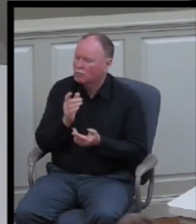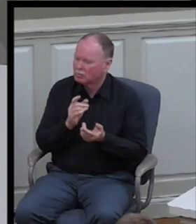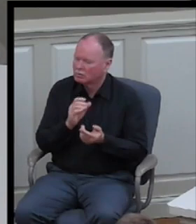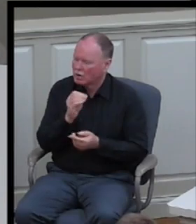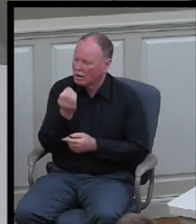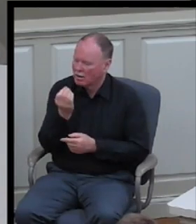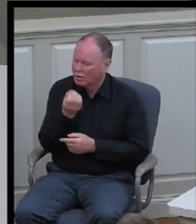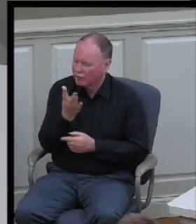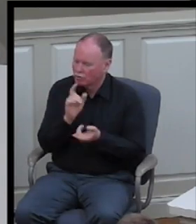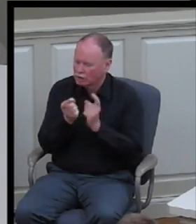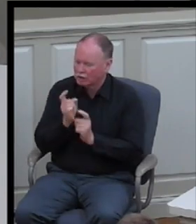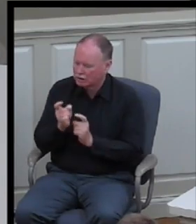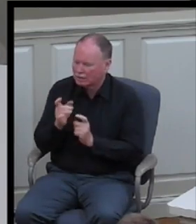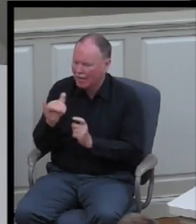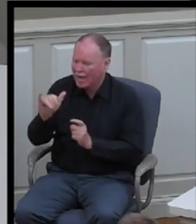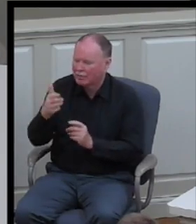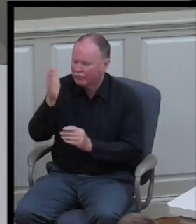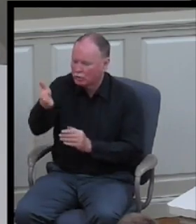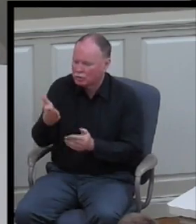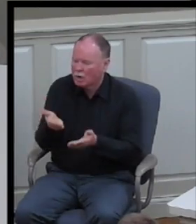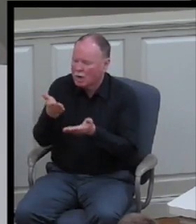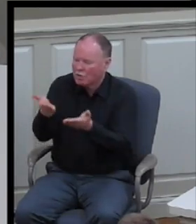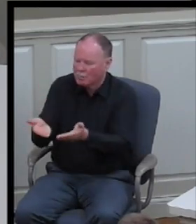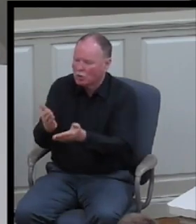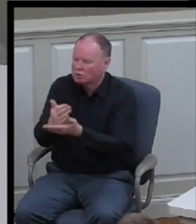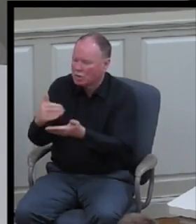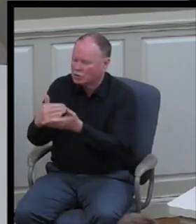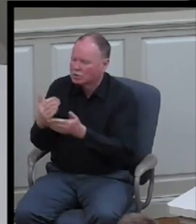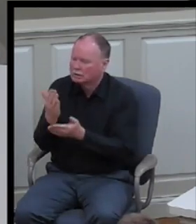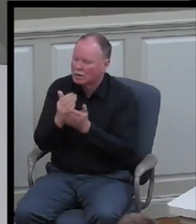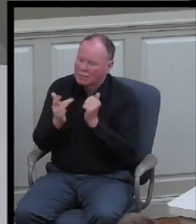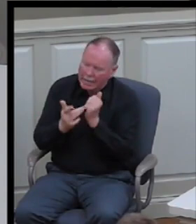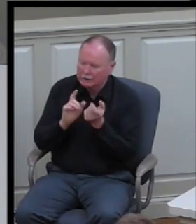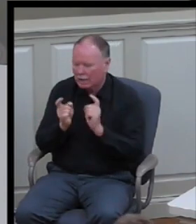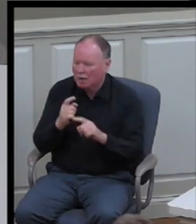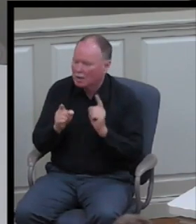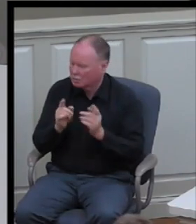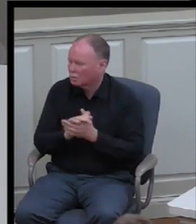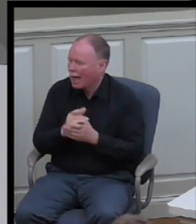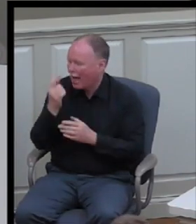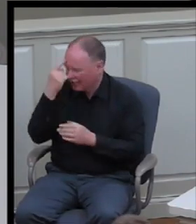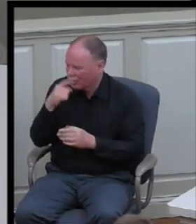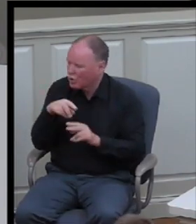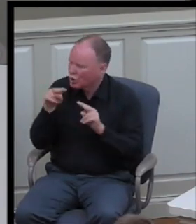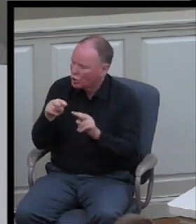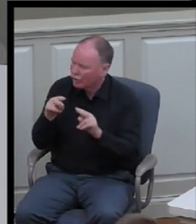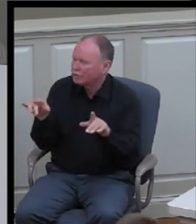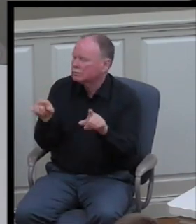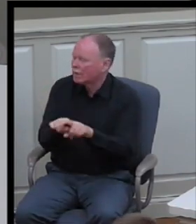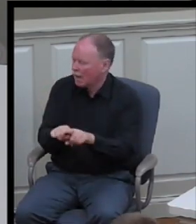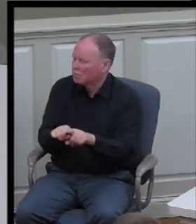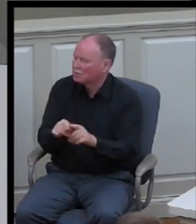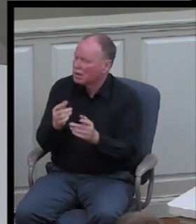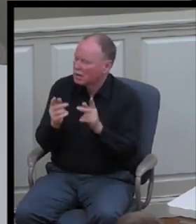in that proposed budget. There are some technical corrections and others. Essentially, I think we'll be looking at the same